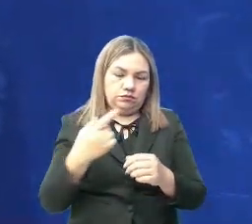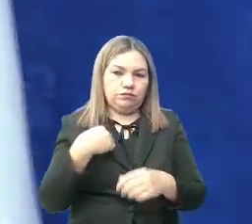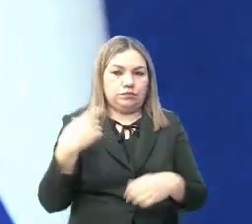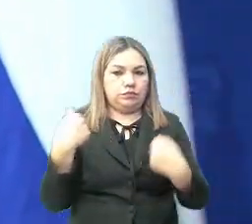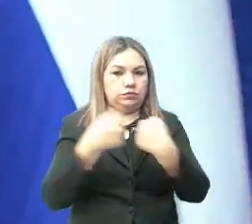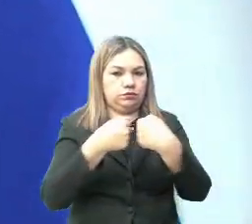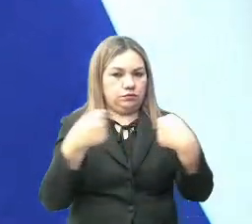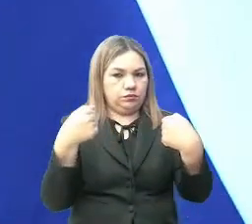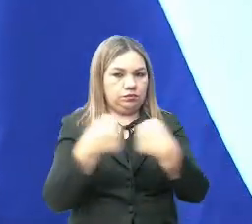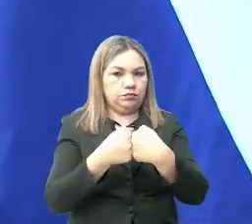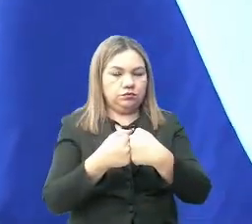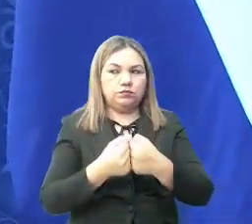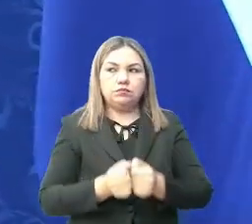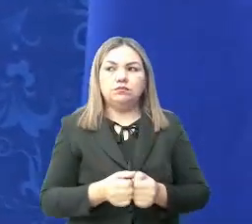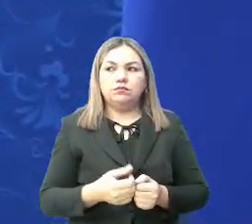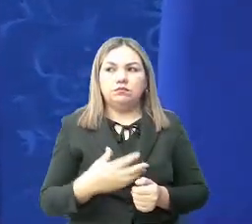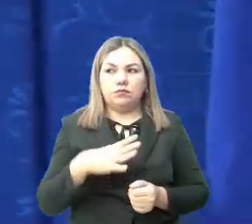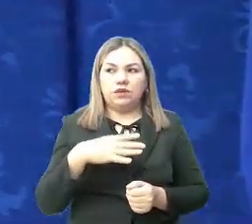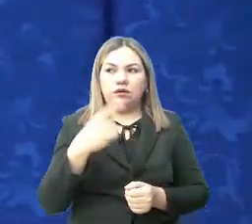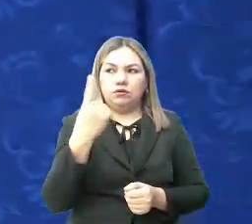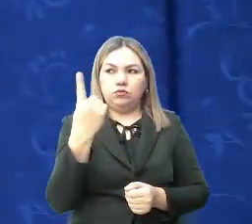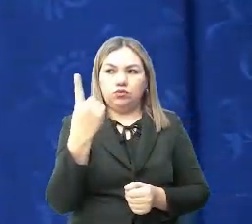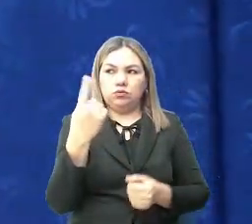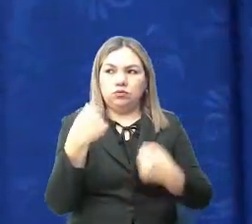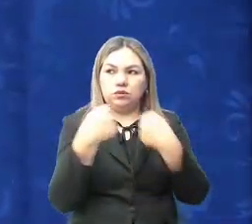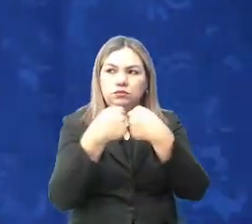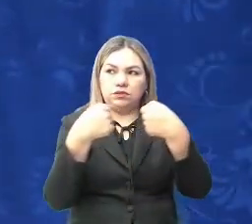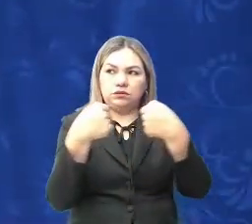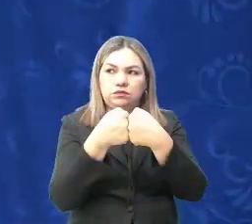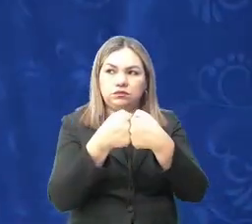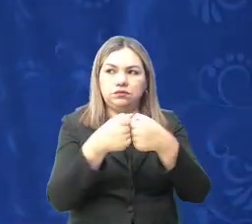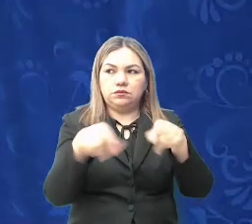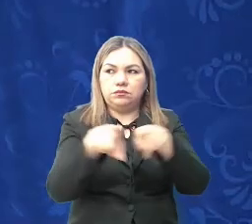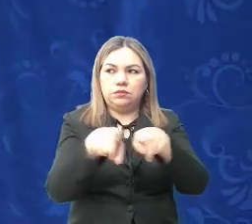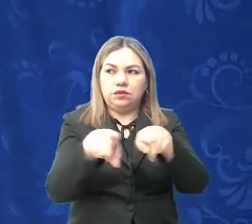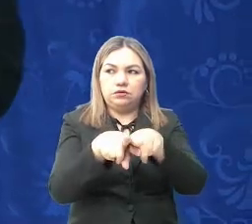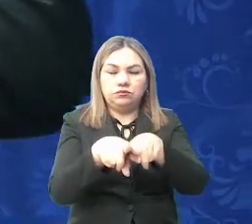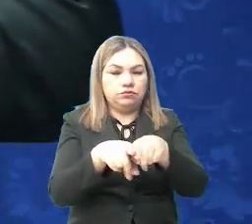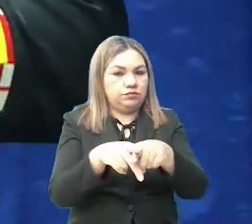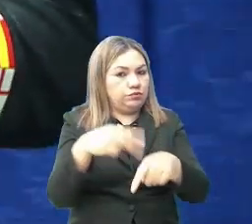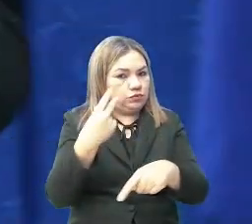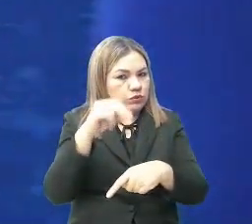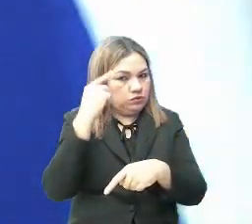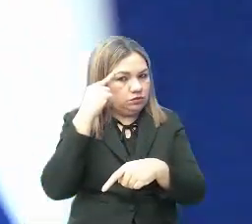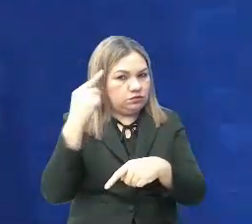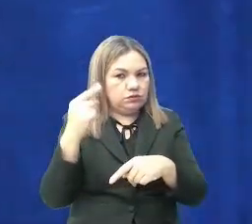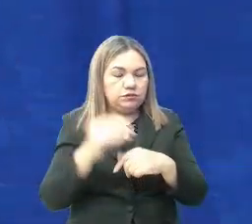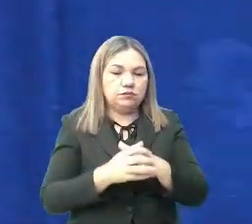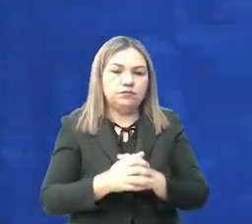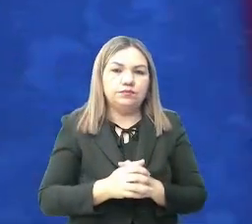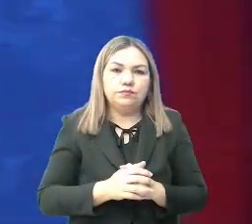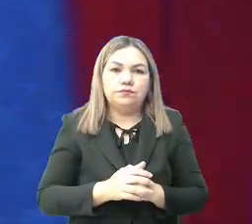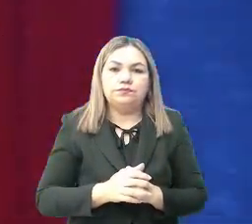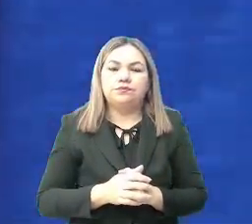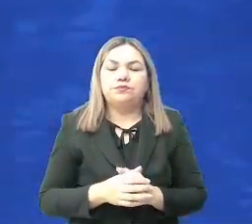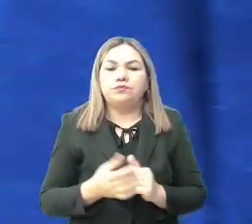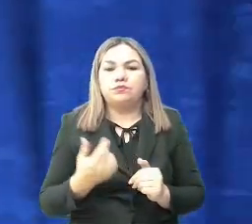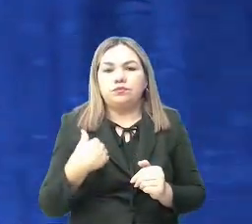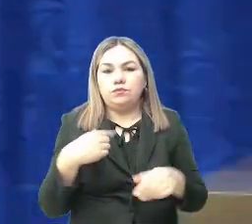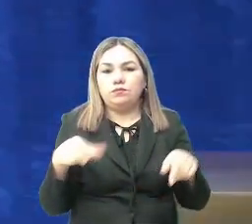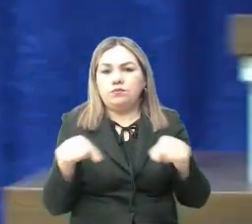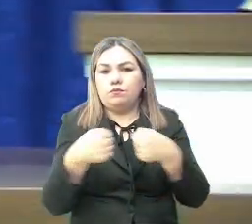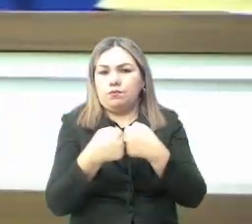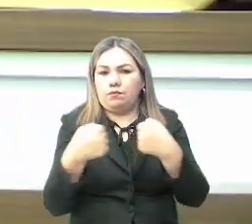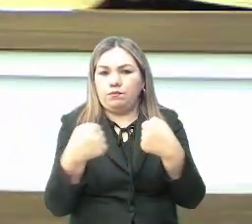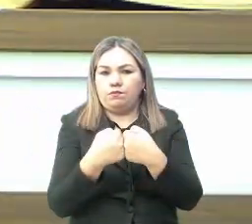that our battle, say it to your neighbor, you have a battle, but you don't notice it.